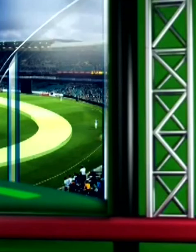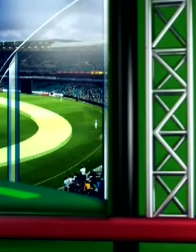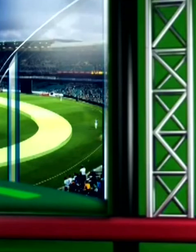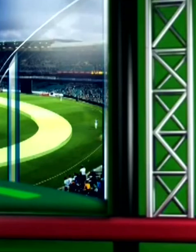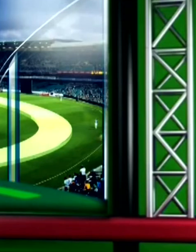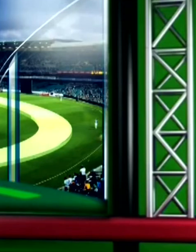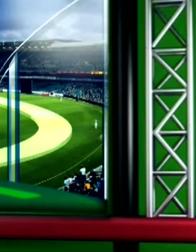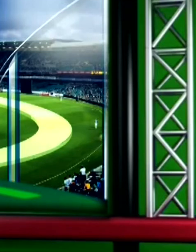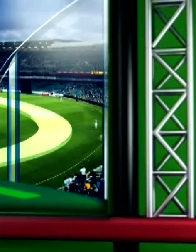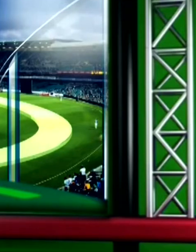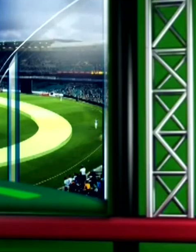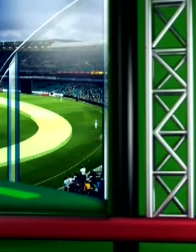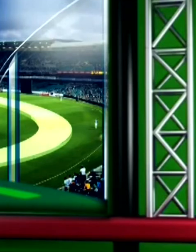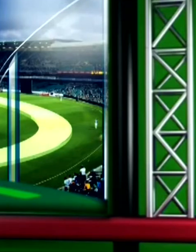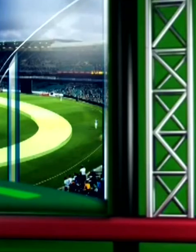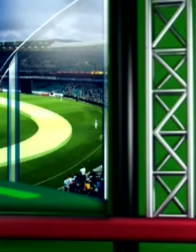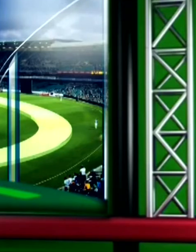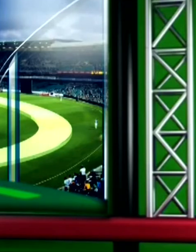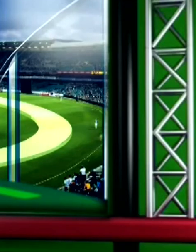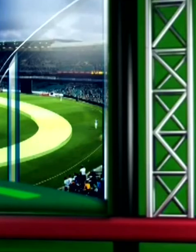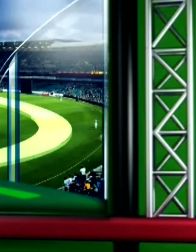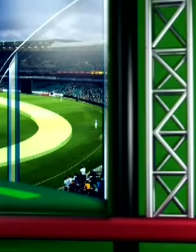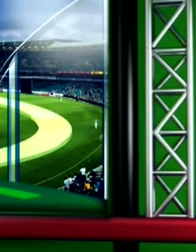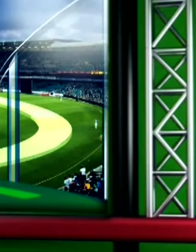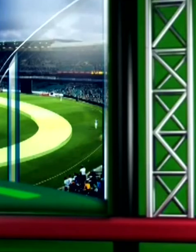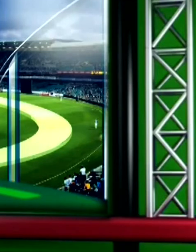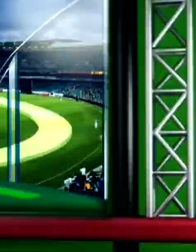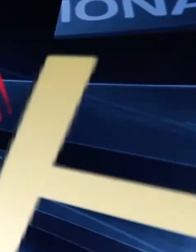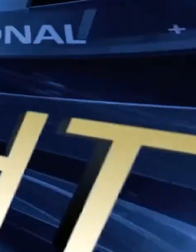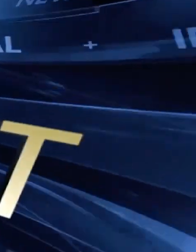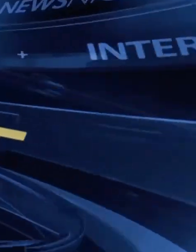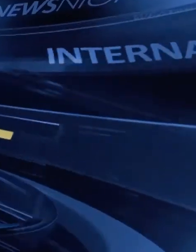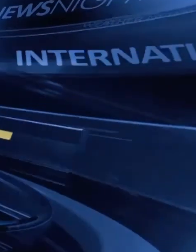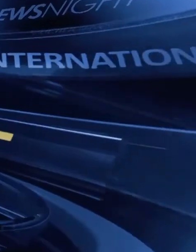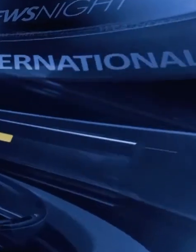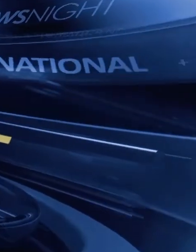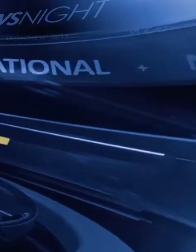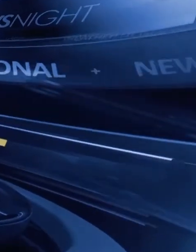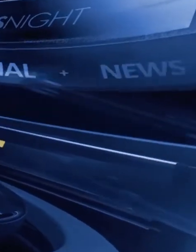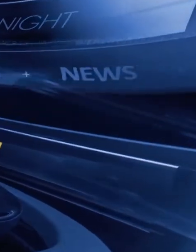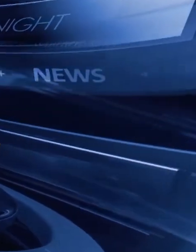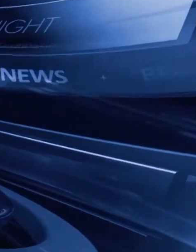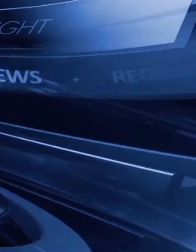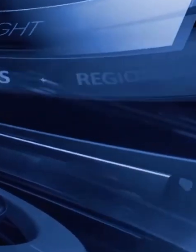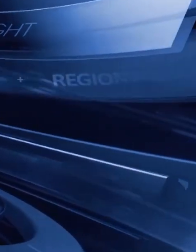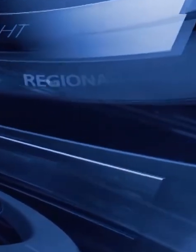track and field component gets going on the 11th.